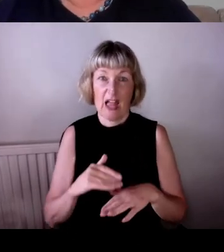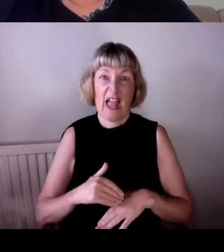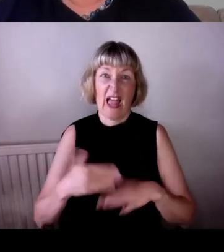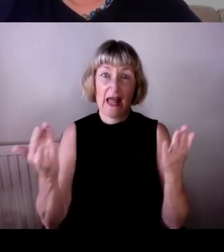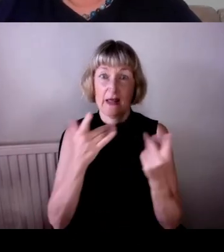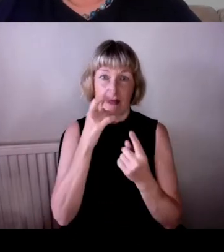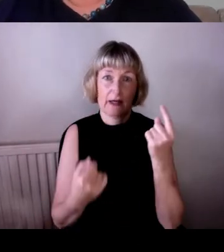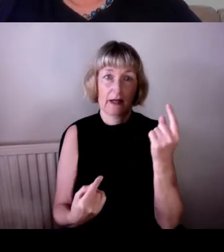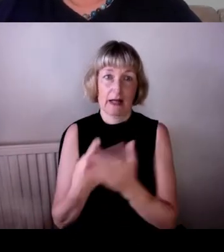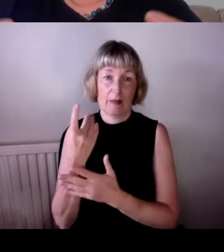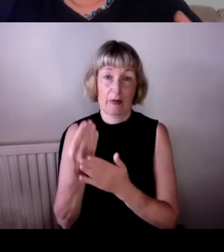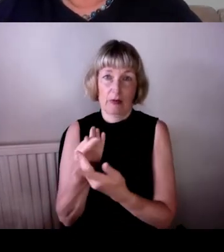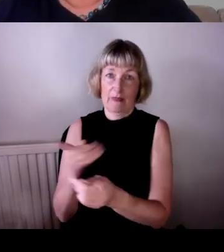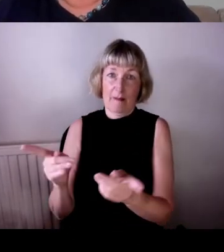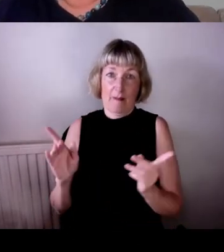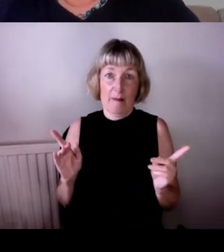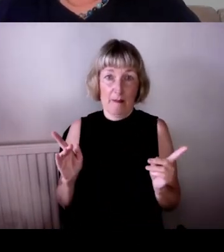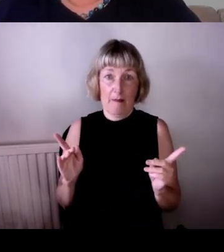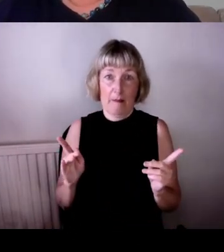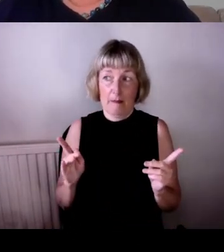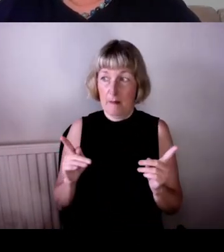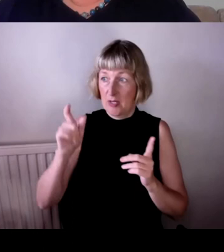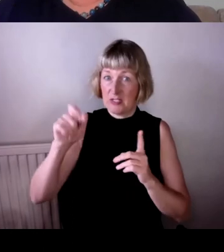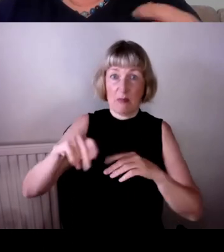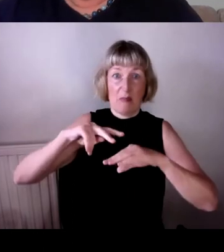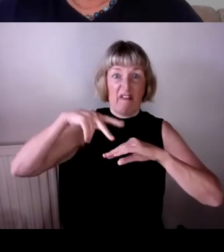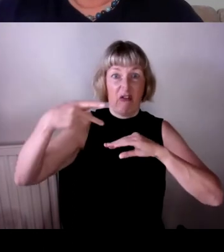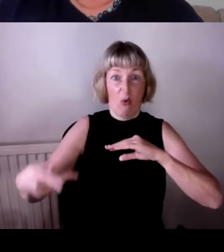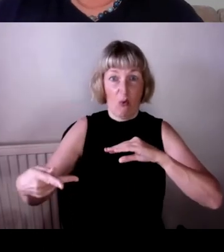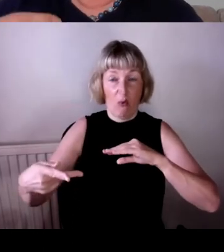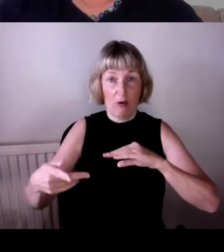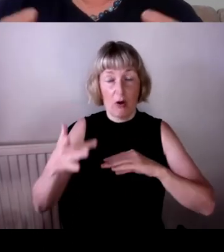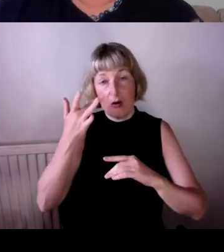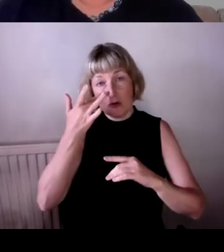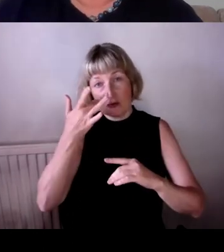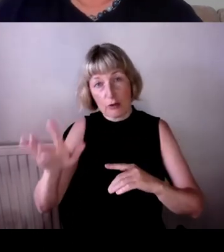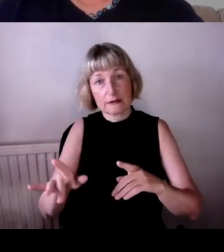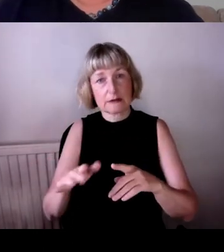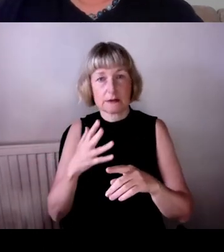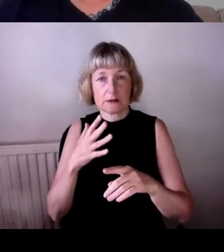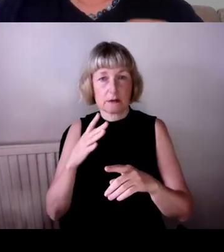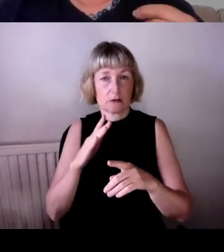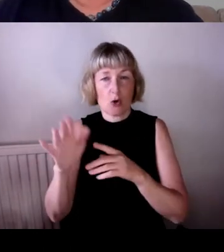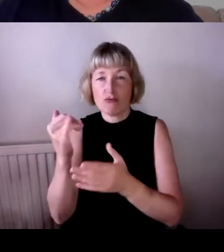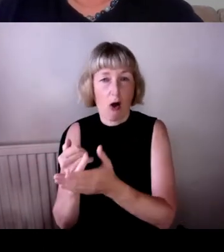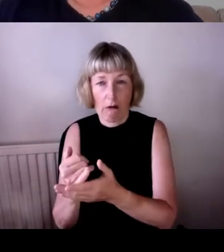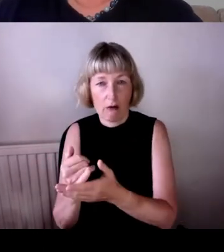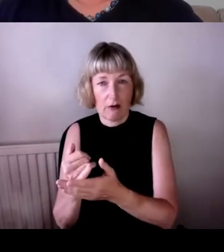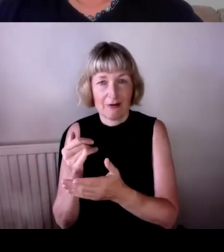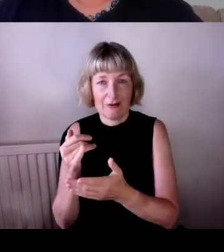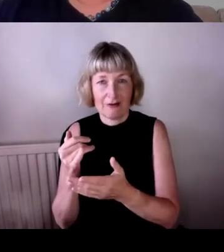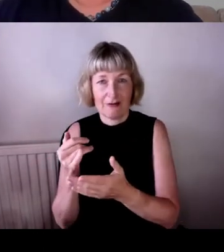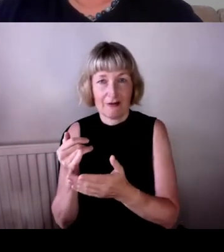happen. People can fall. Tricks do go wrong, things happen. And with that,